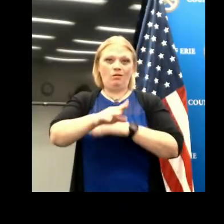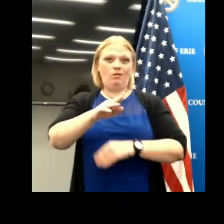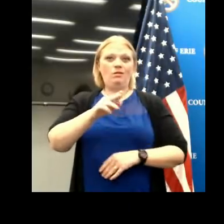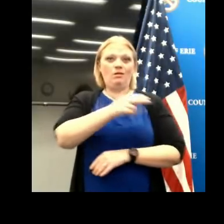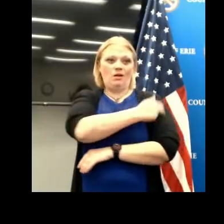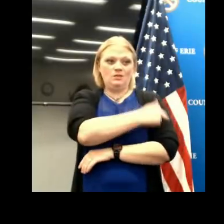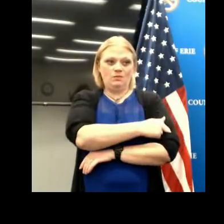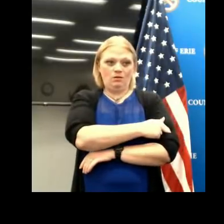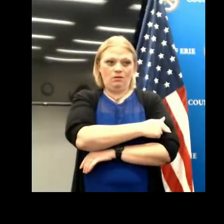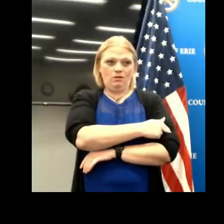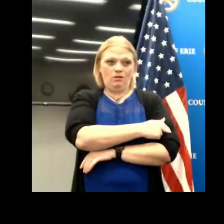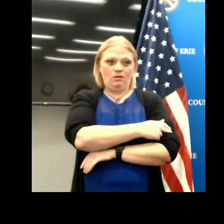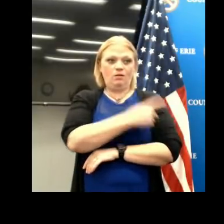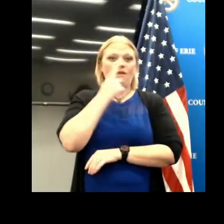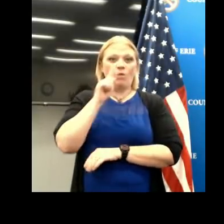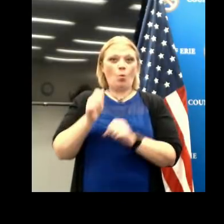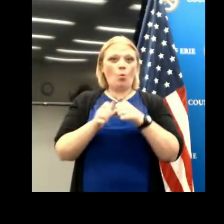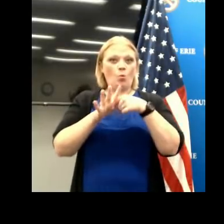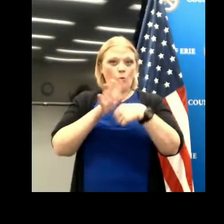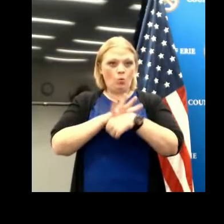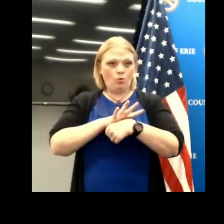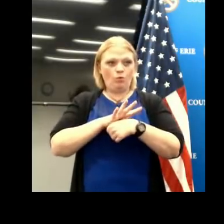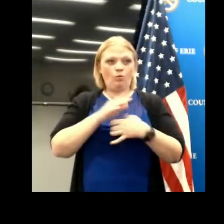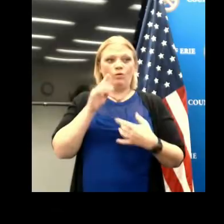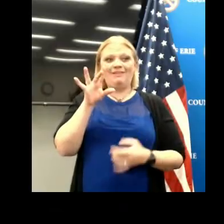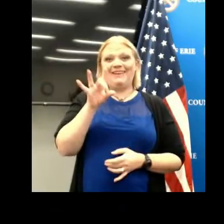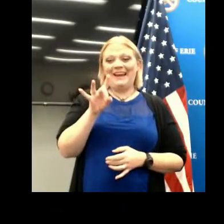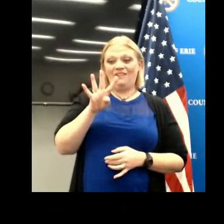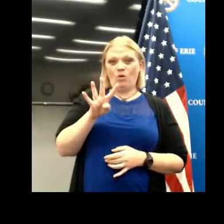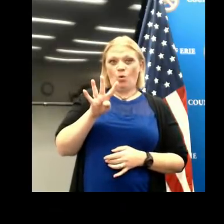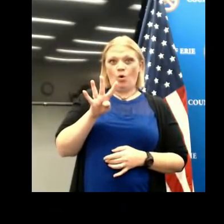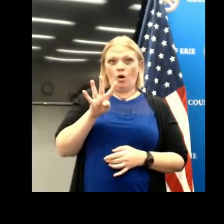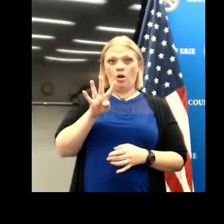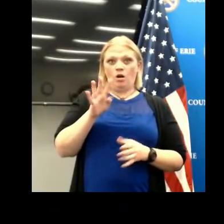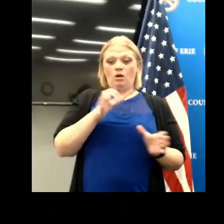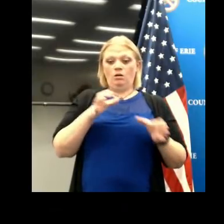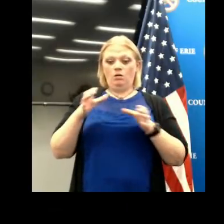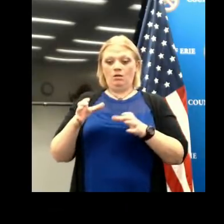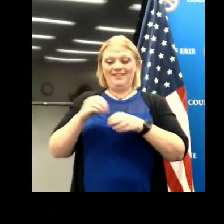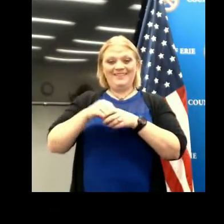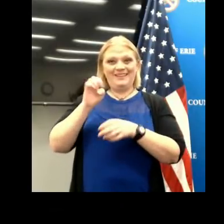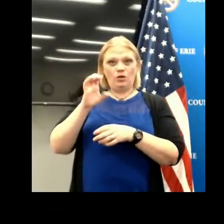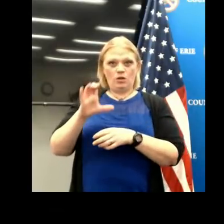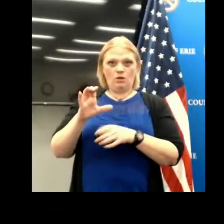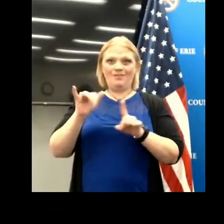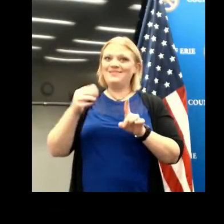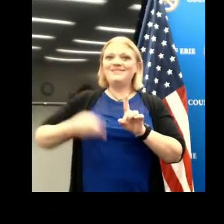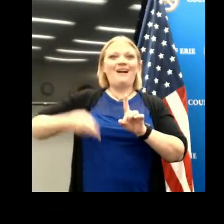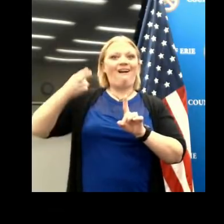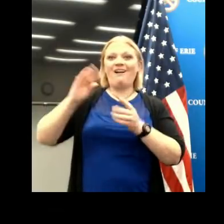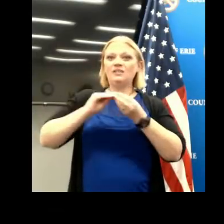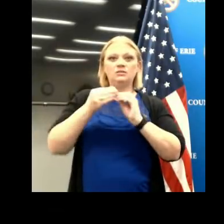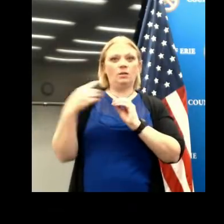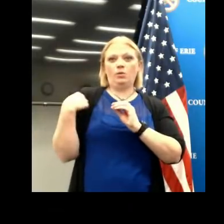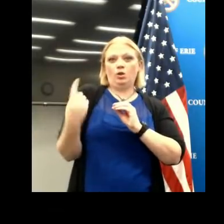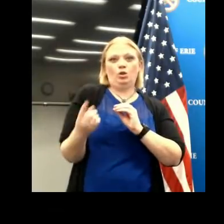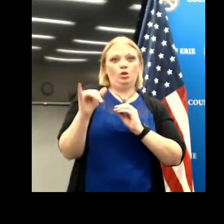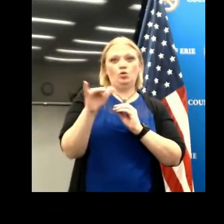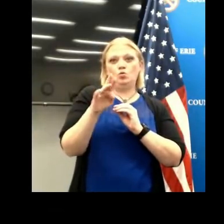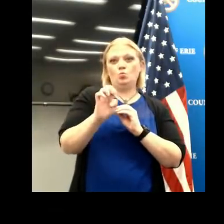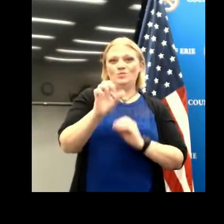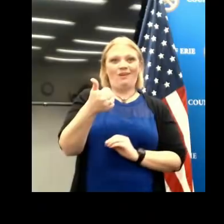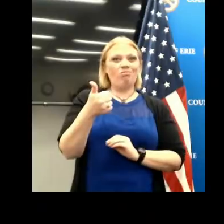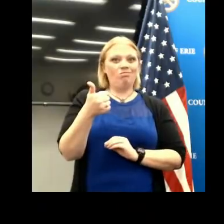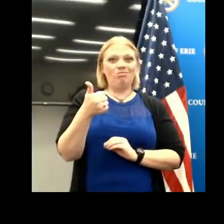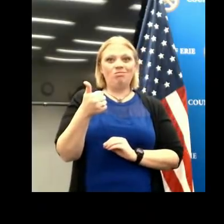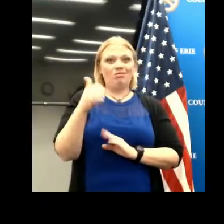New York hospitals for COVID-19, 84 of them in Erie County. This is the highest number the Erie County's had since June 10th.